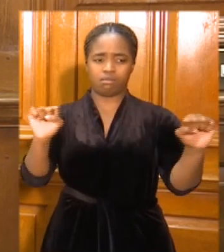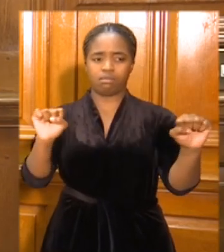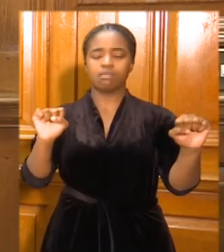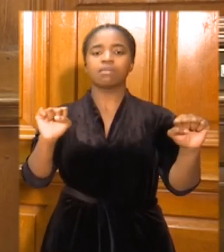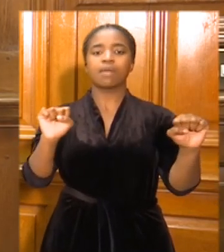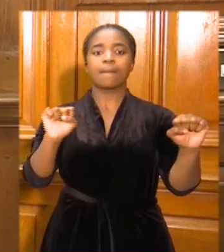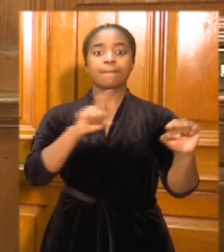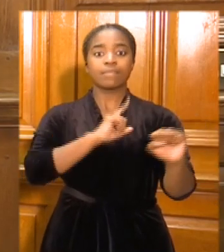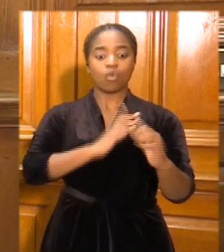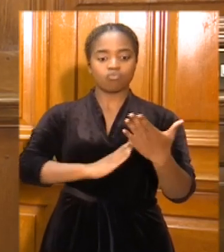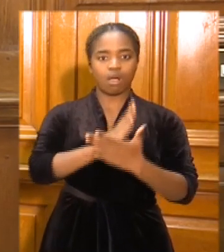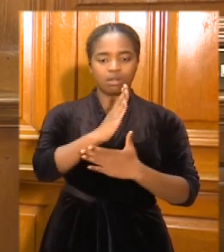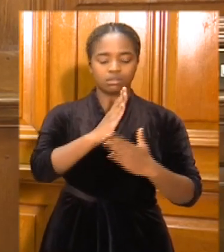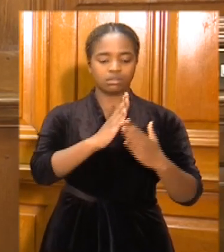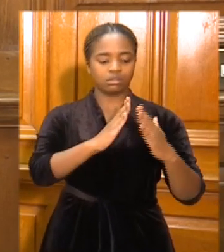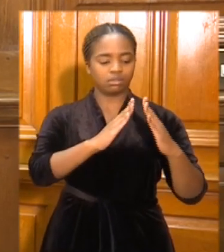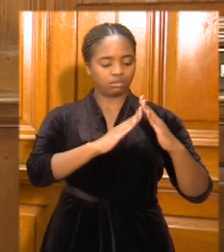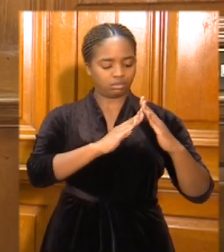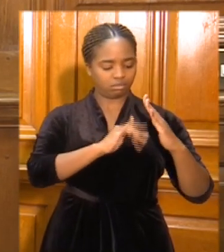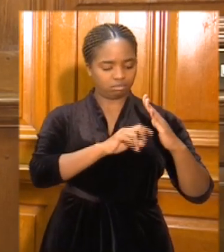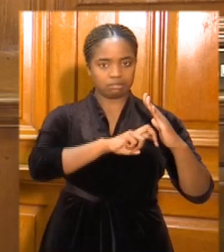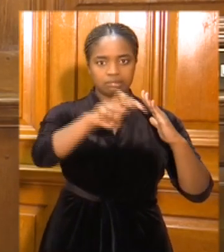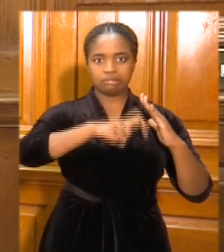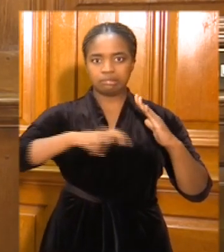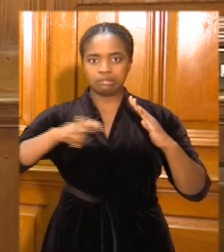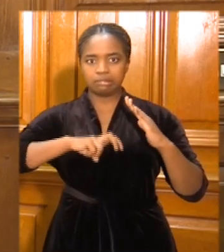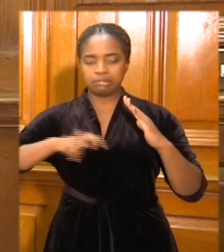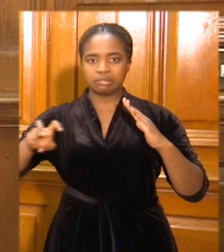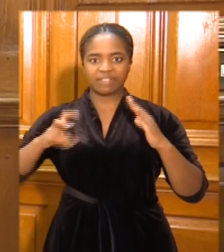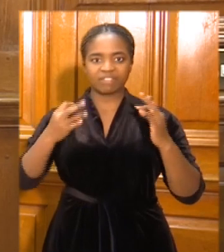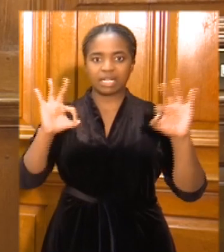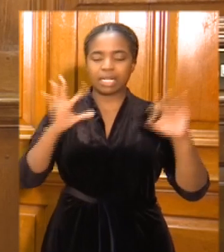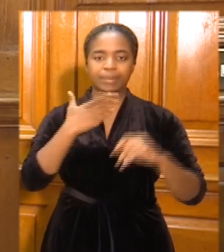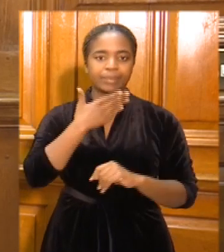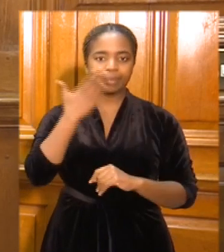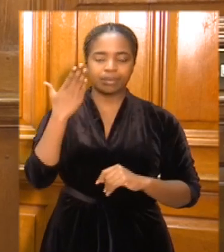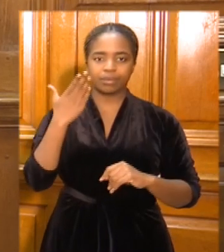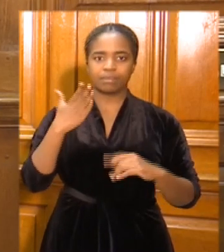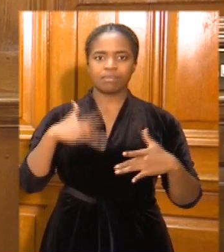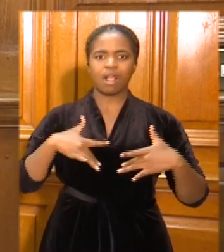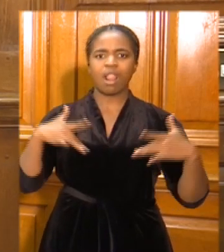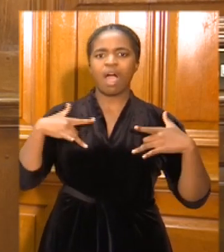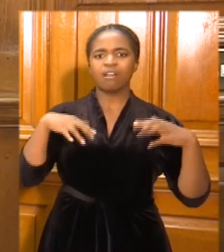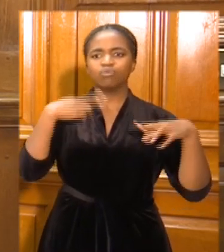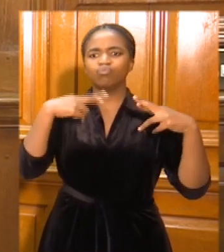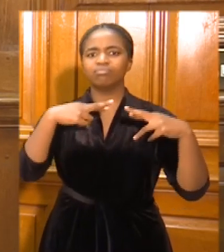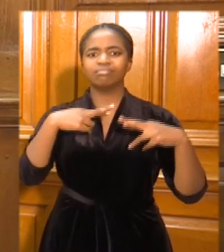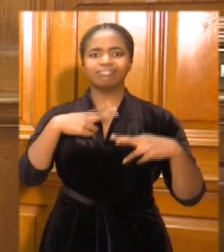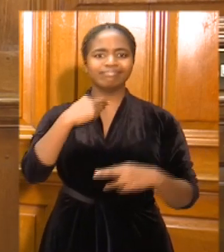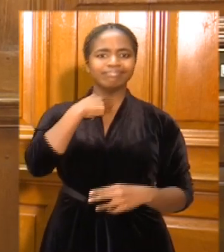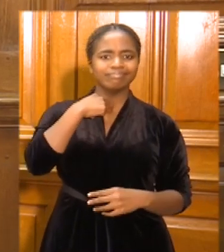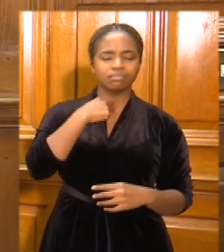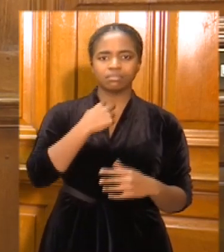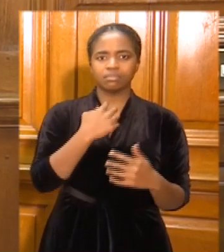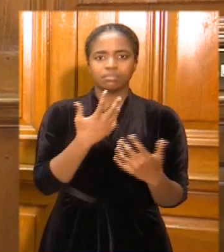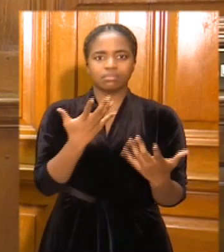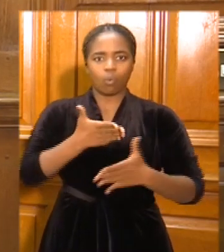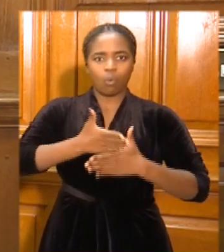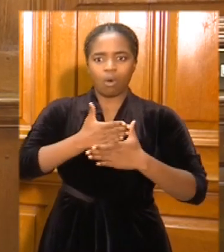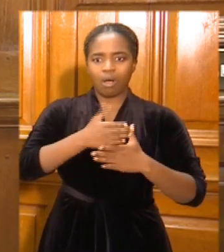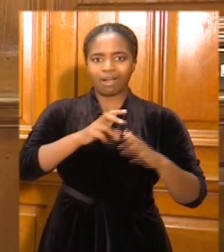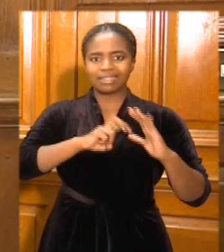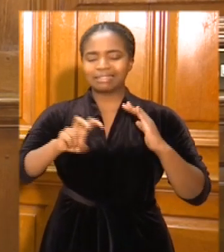restricting your right to move freely, to work, and to eke out a livelihood. As a result of